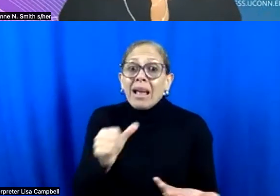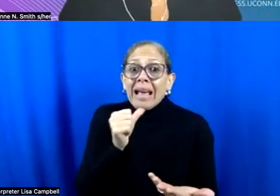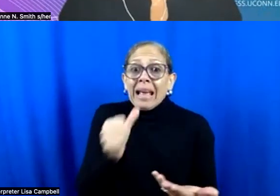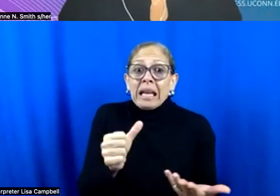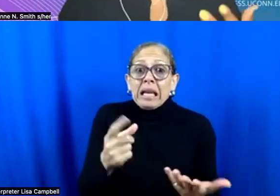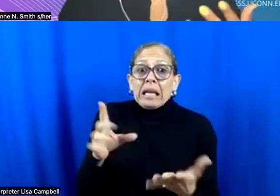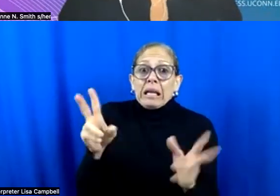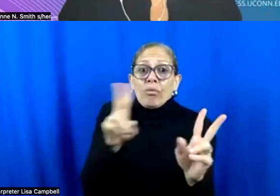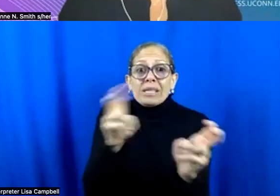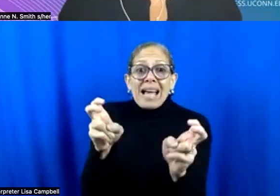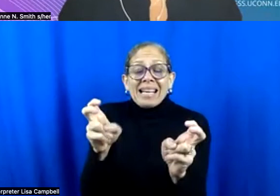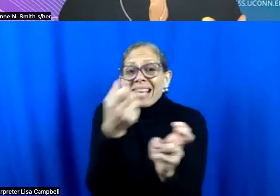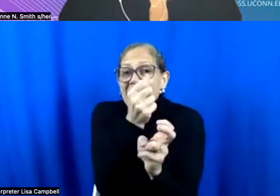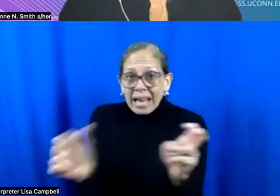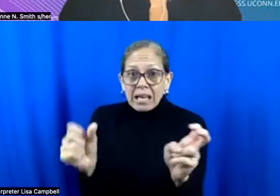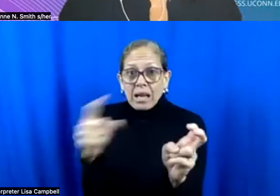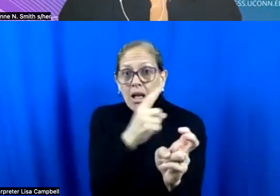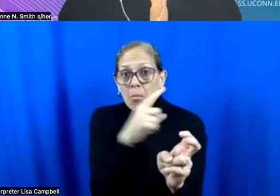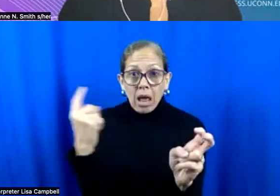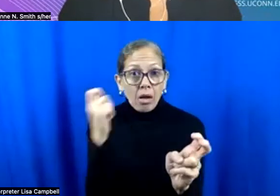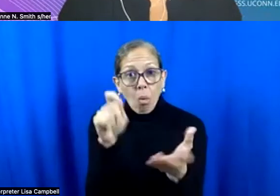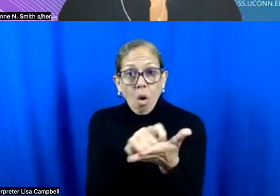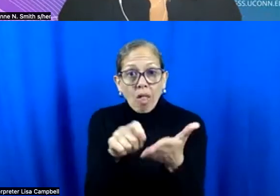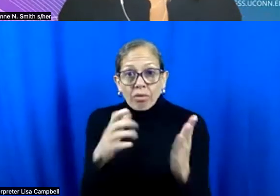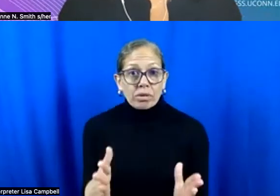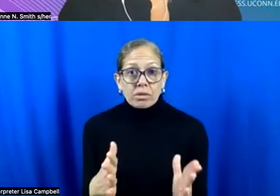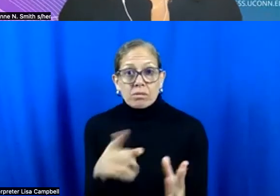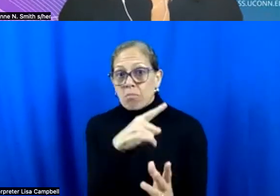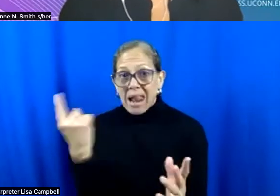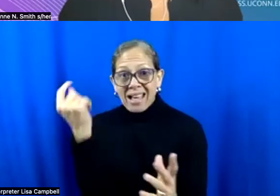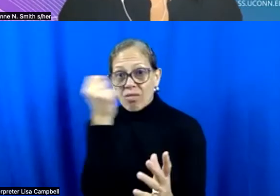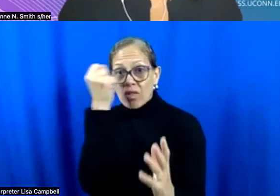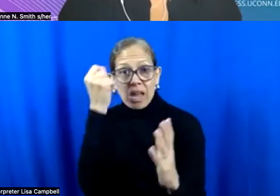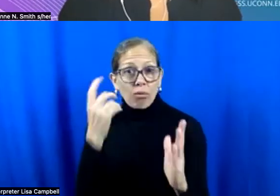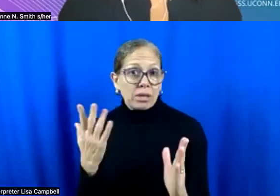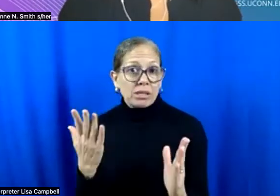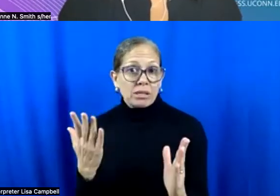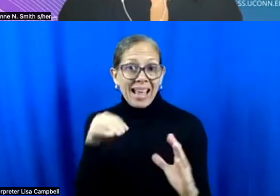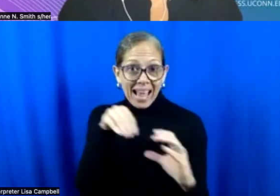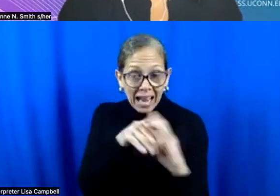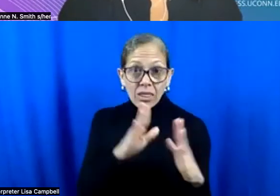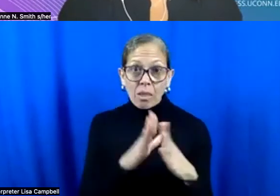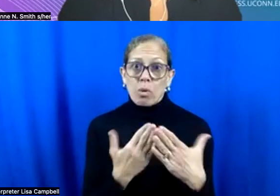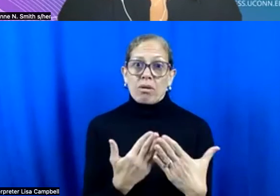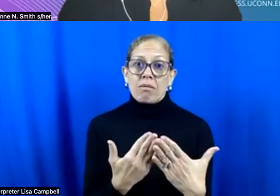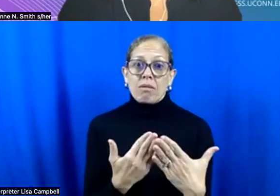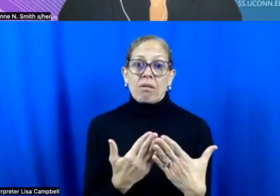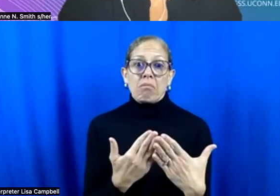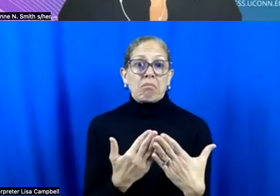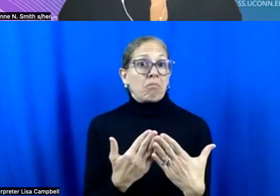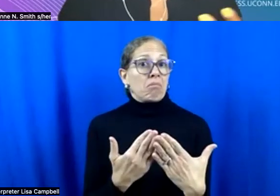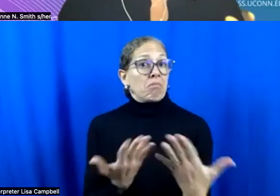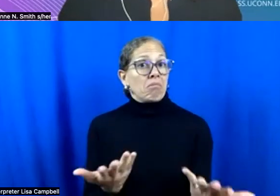any Black authors, Black theorists, right, in the book, just, you